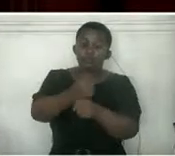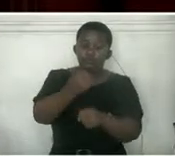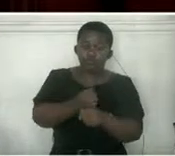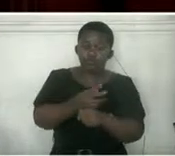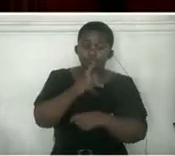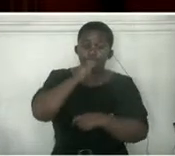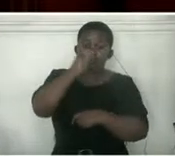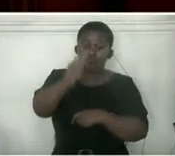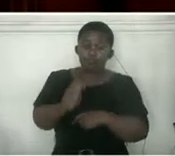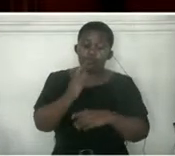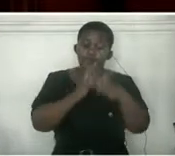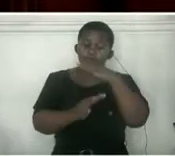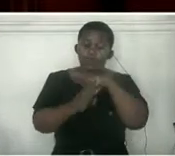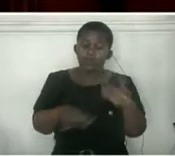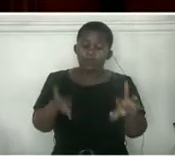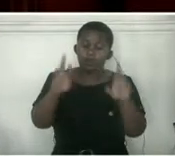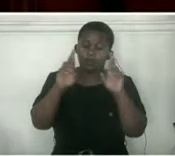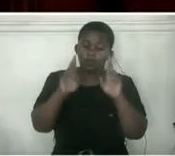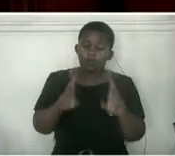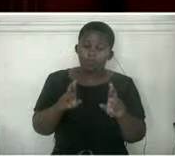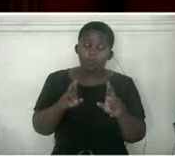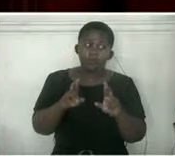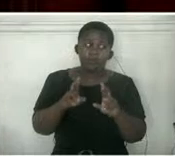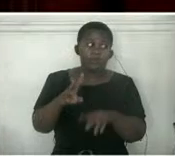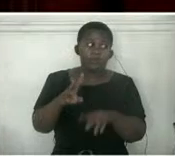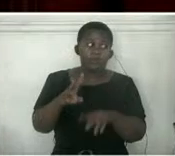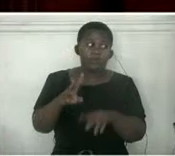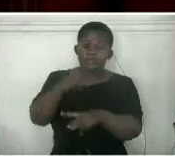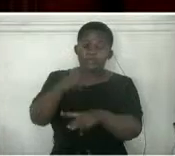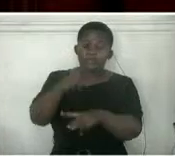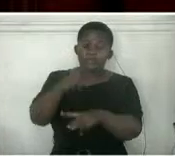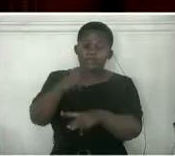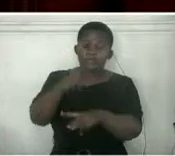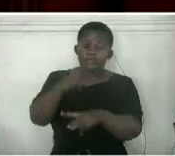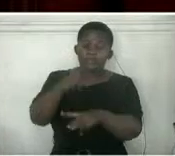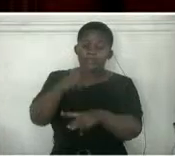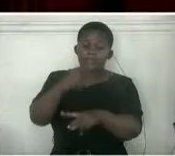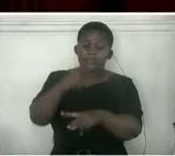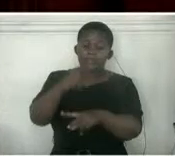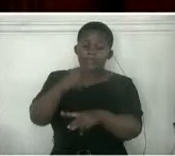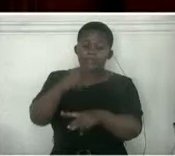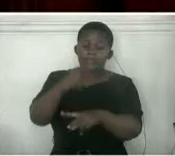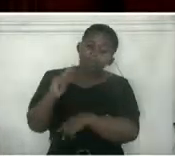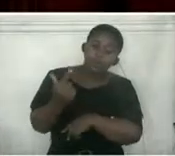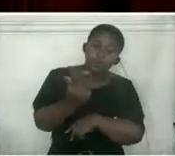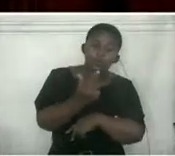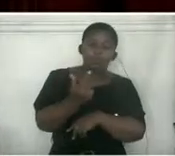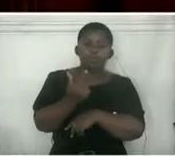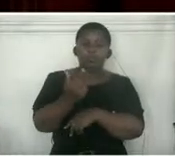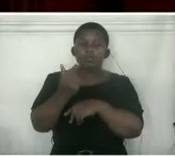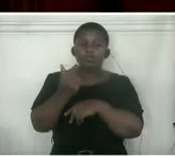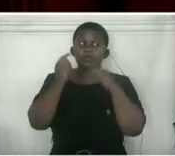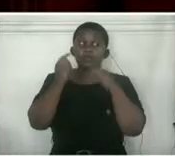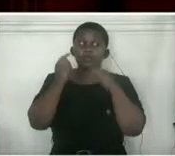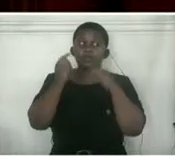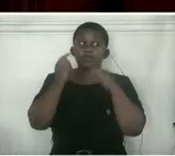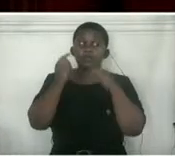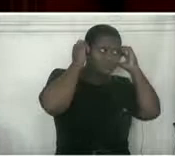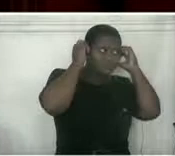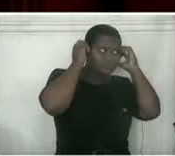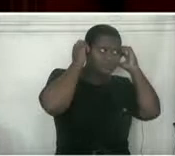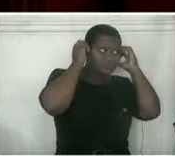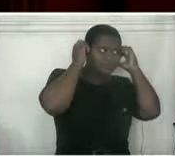truly inspires hope that during the difficult period when all other sectors shared jobs, these